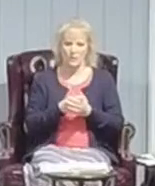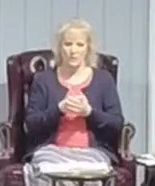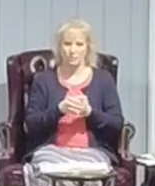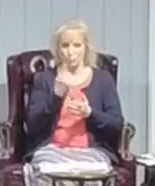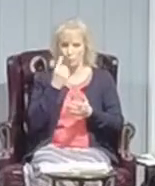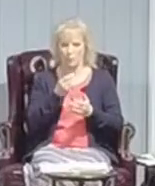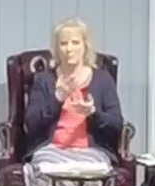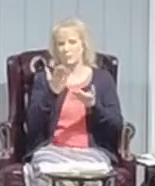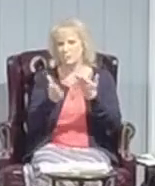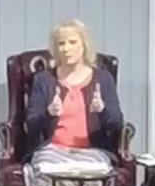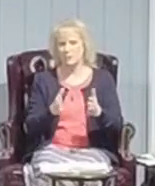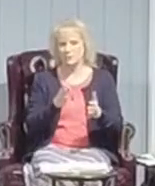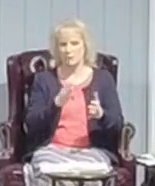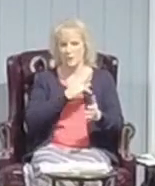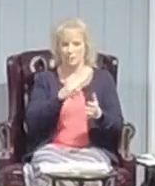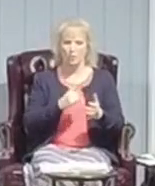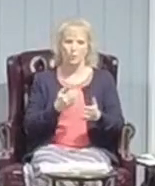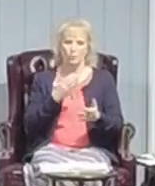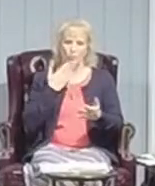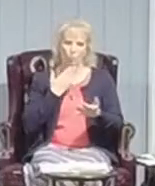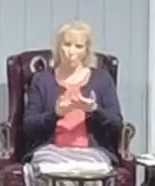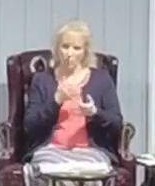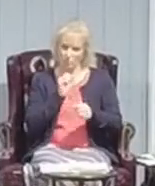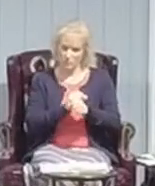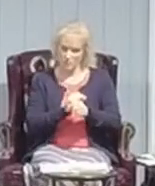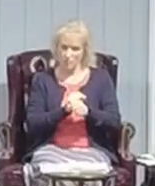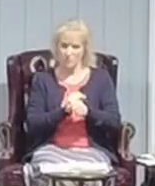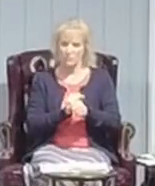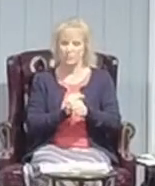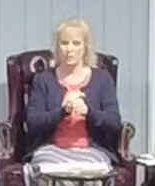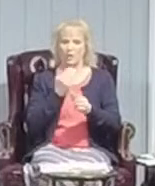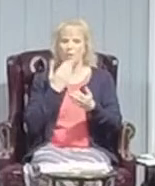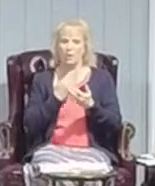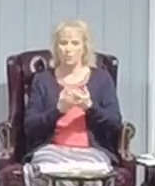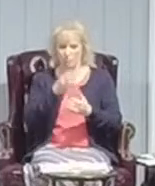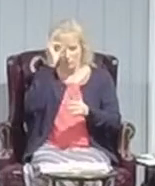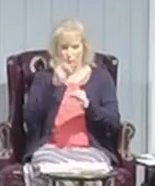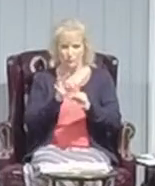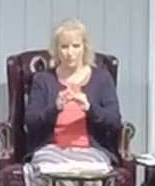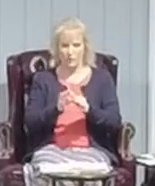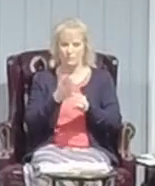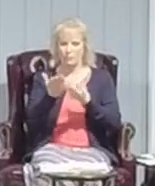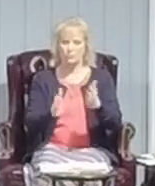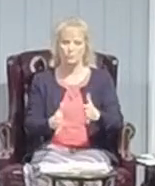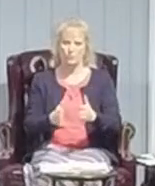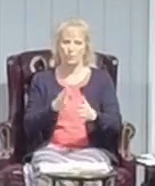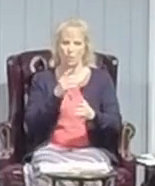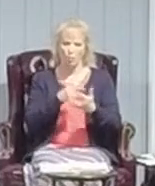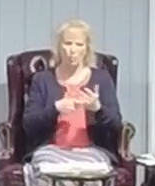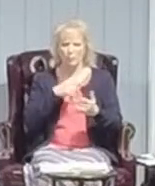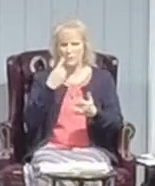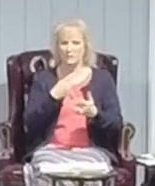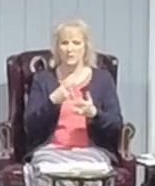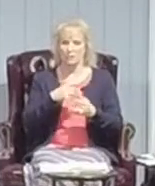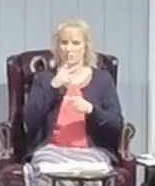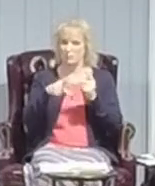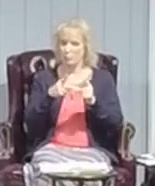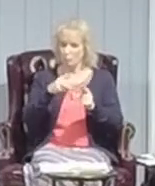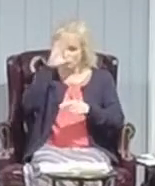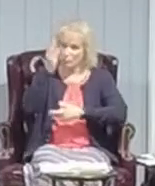done, thou good and faithful servant, what would He have said to His perfect Son upon His arrival home?